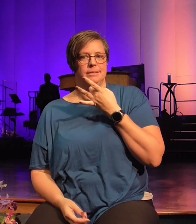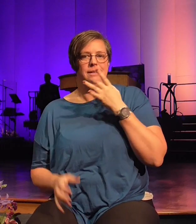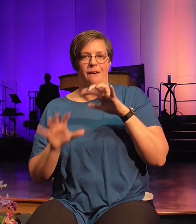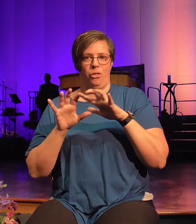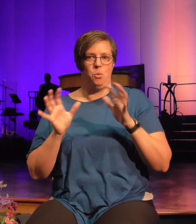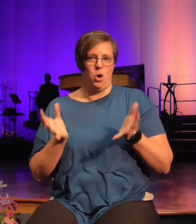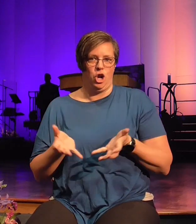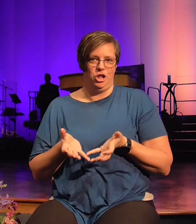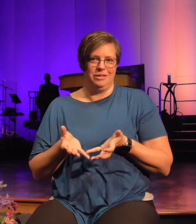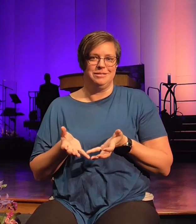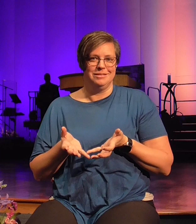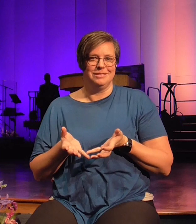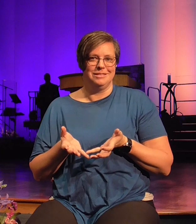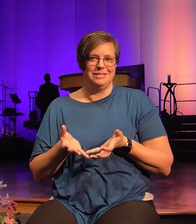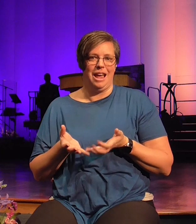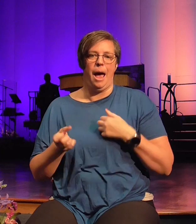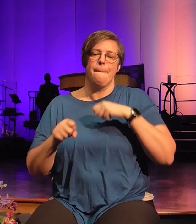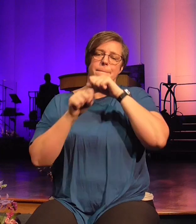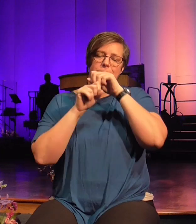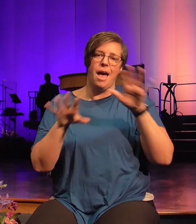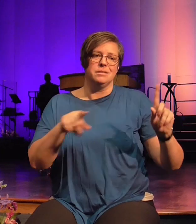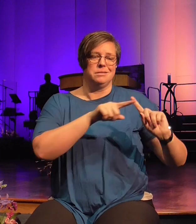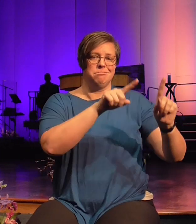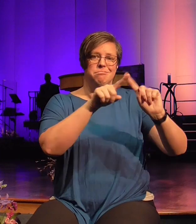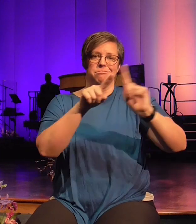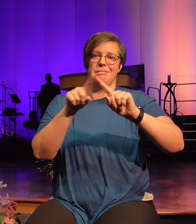world. And I bless all walks of faith